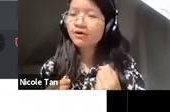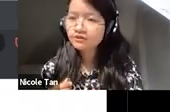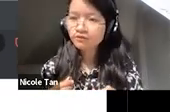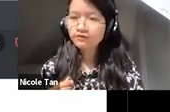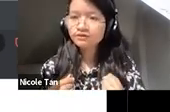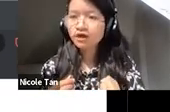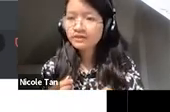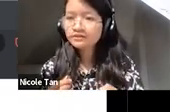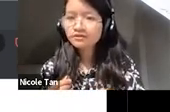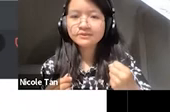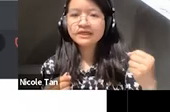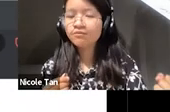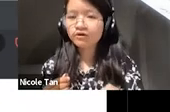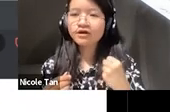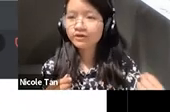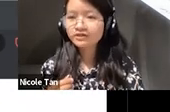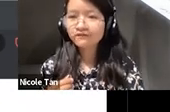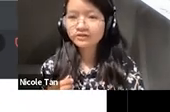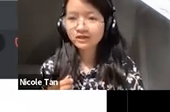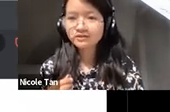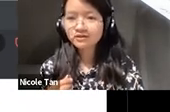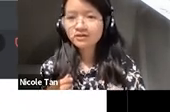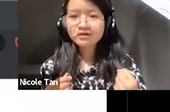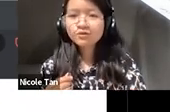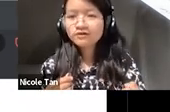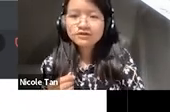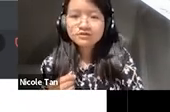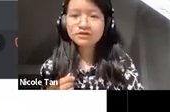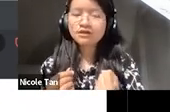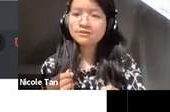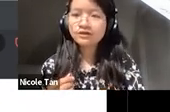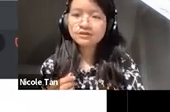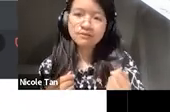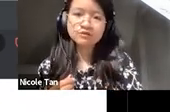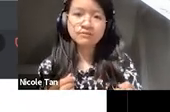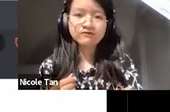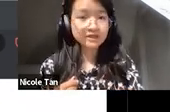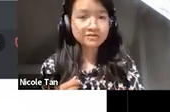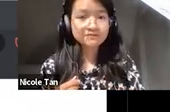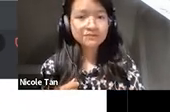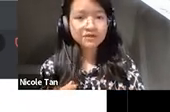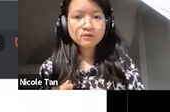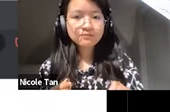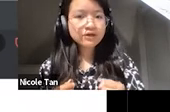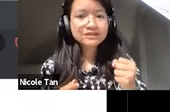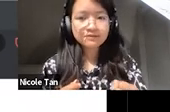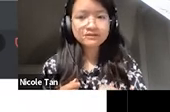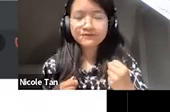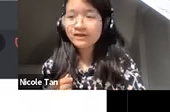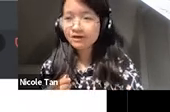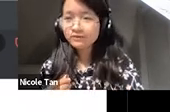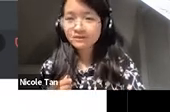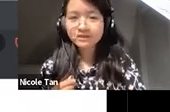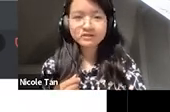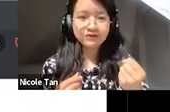data parsed from the reviewer's comments to obtain more comprehensive alt text, including features that the image processing module might have missed. We employed a series